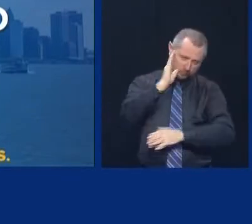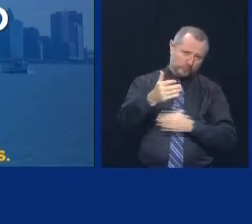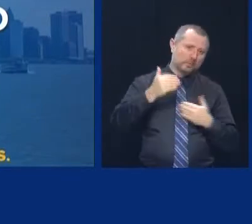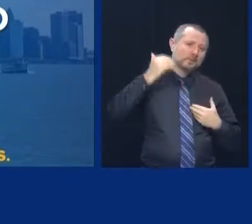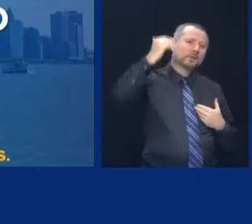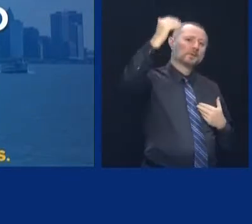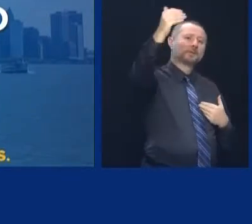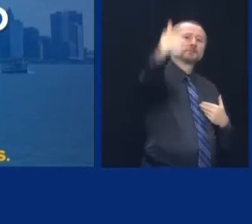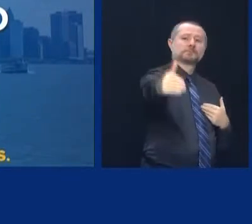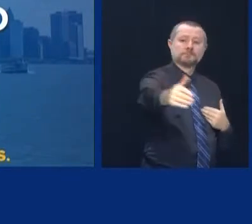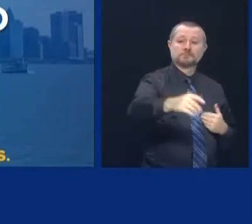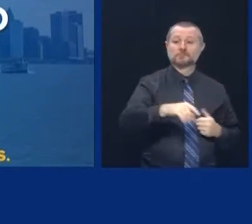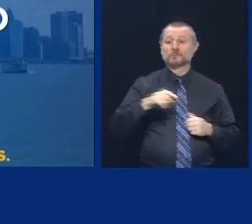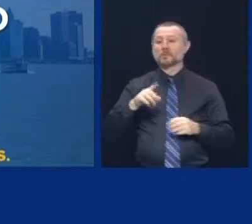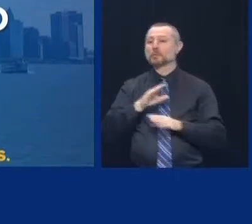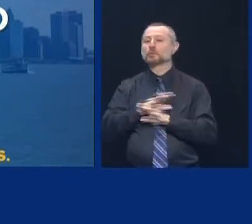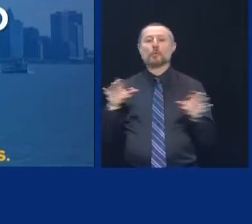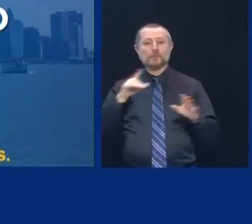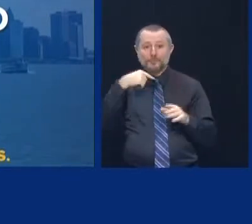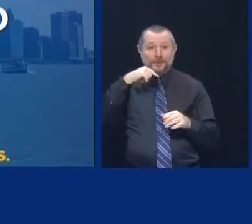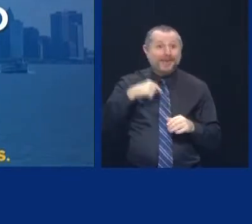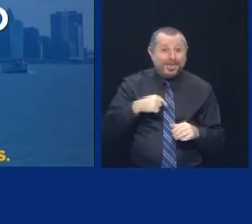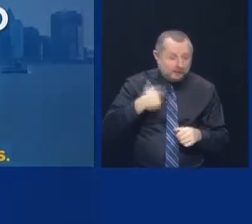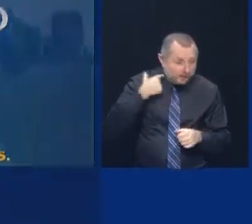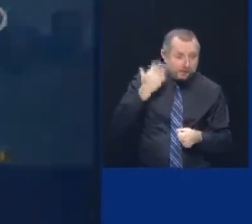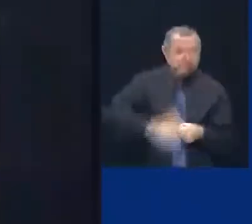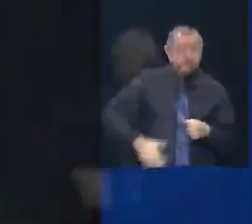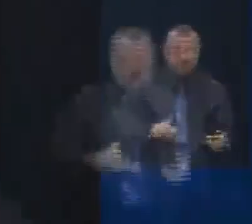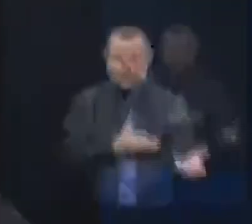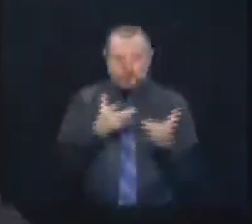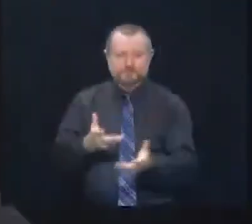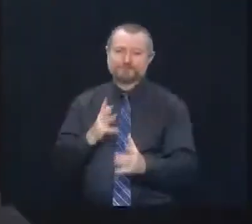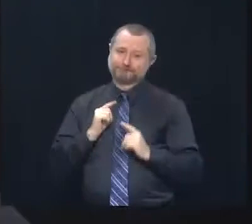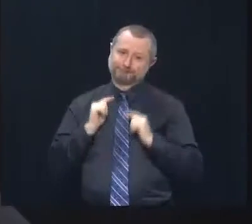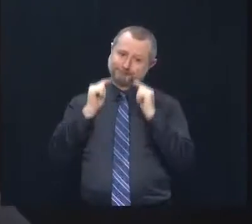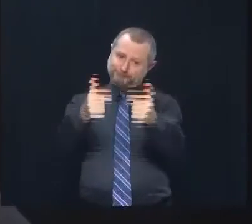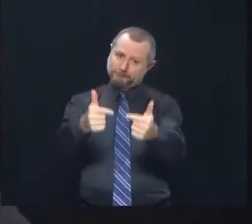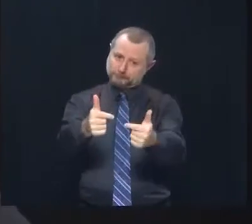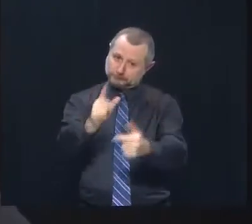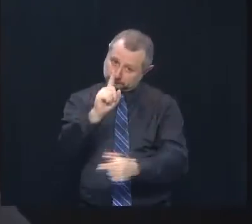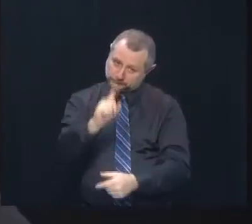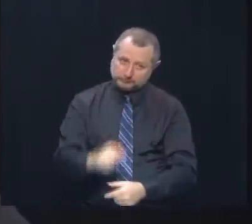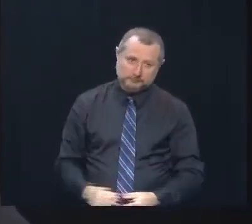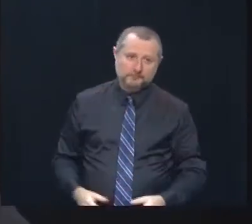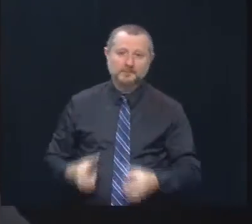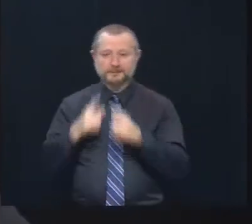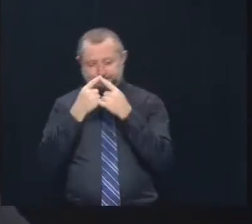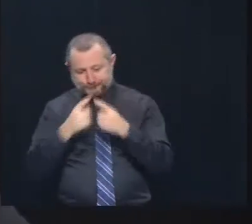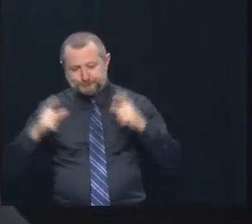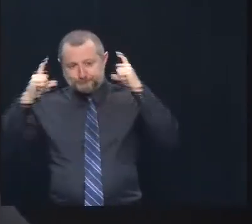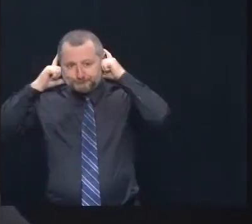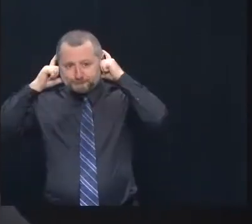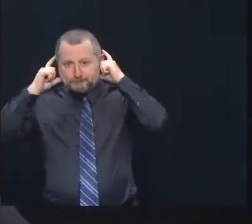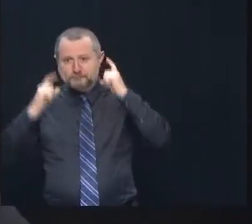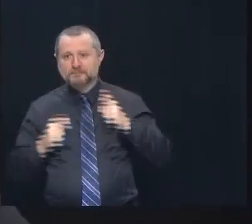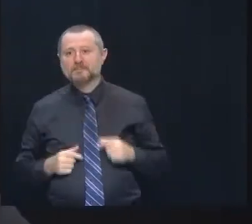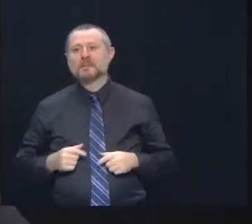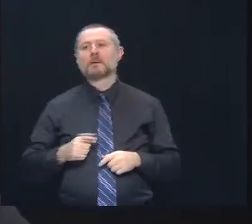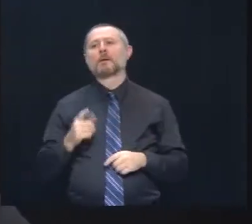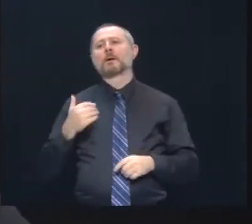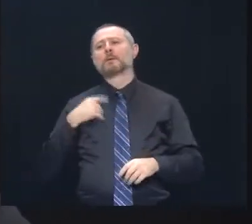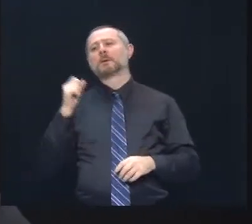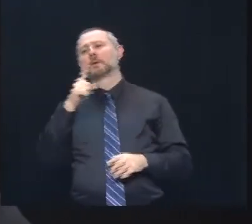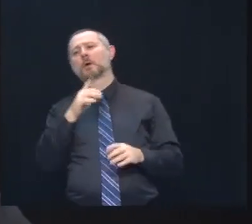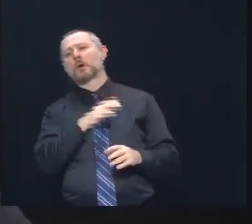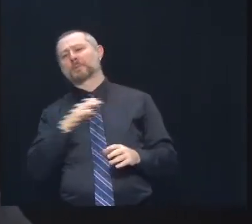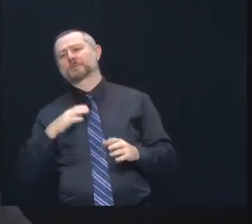turkey. Questions? Governor, the health commissioner here in Monroe County has said that they have not contact traced a